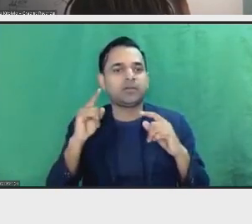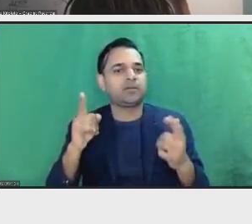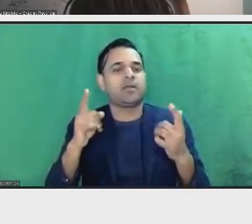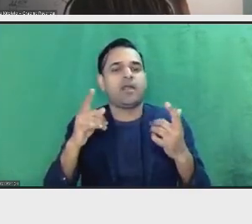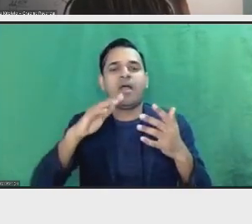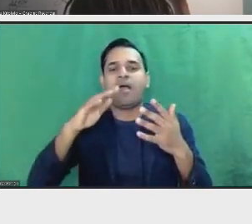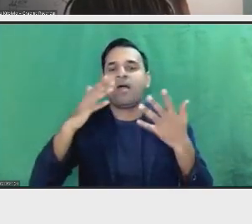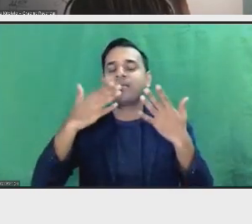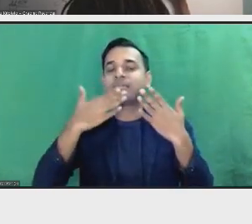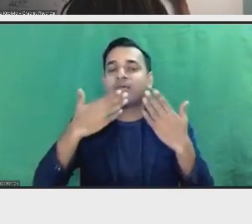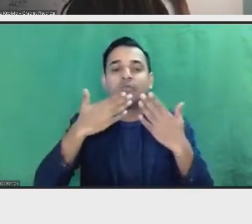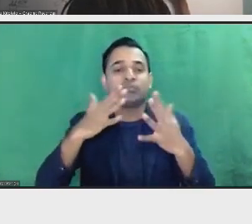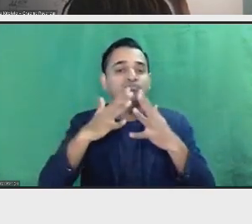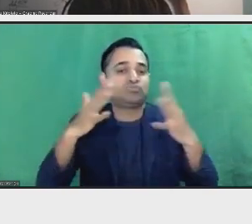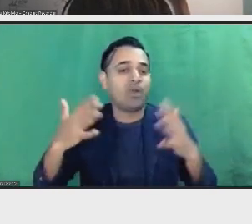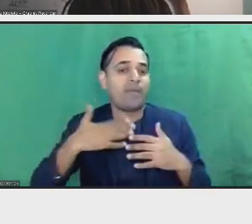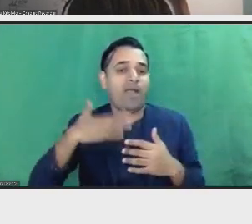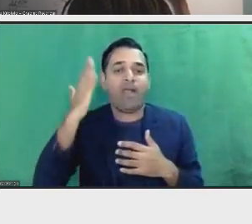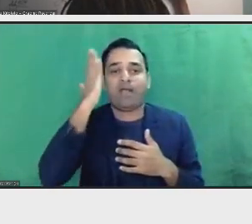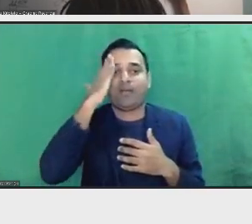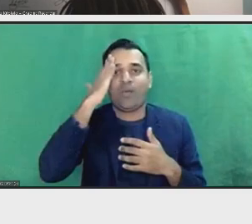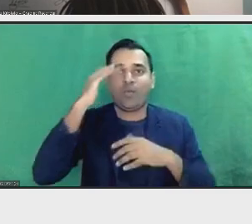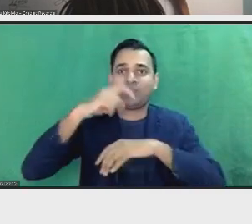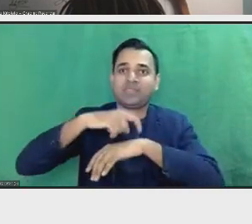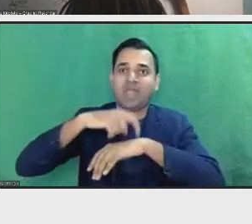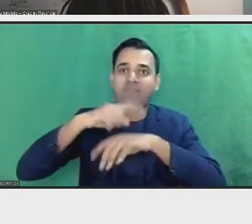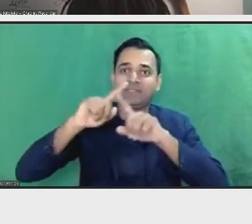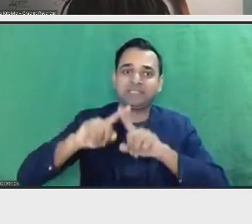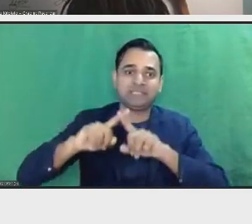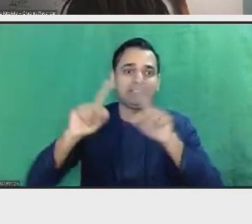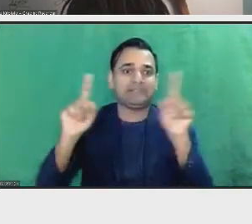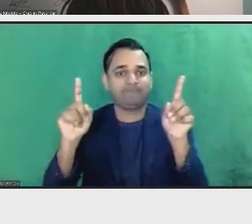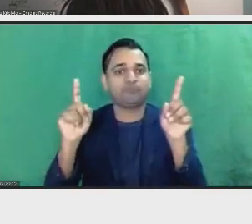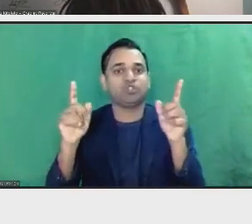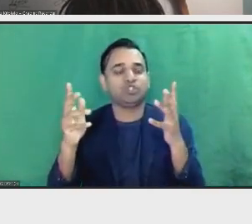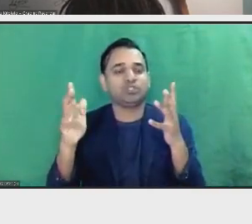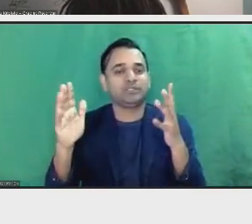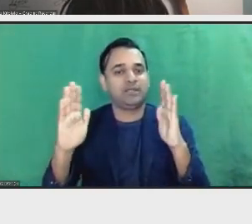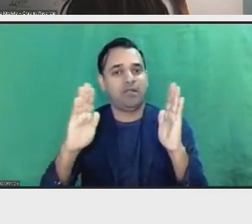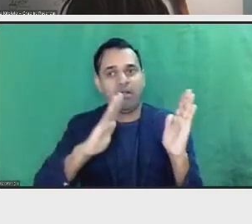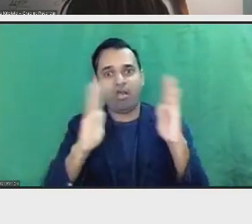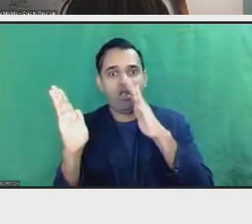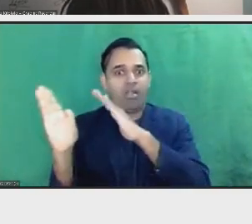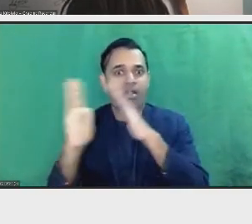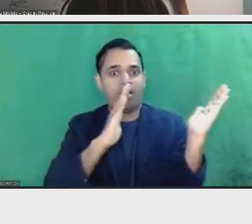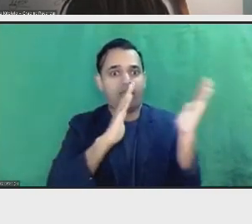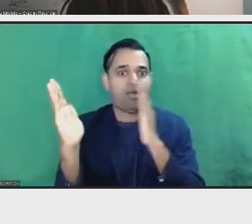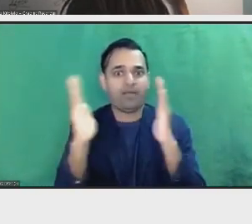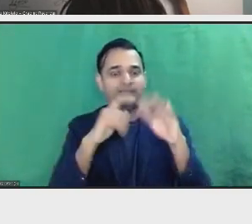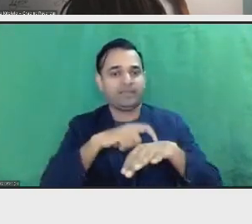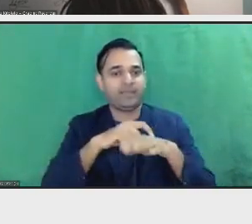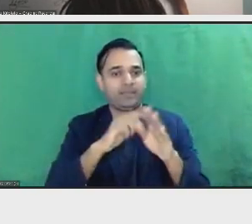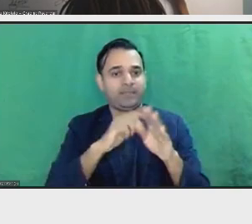thank you so much for taking the time to join us for this event today. I hope it was informative. Like I said, this is just a beginning. We are just